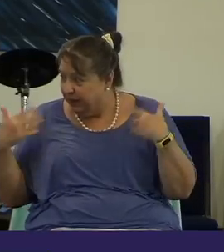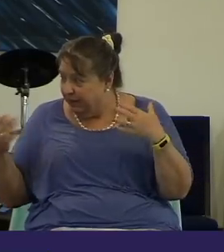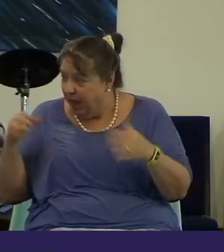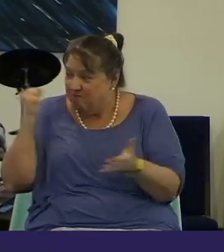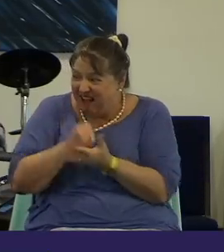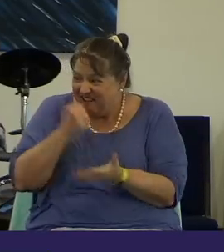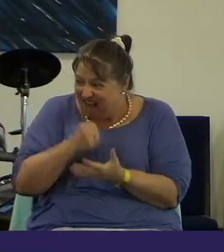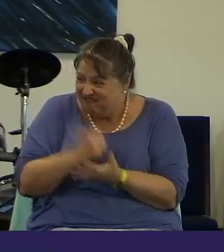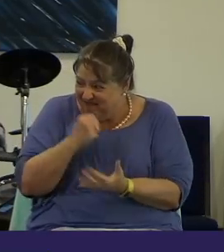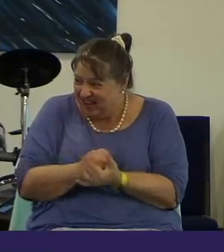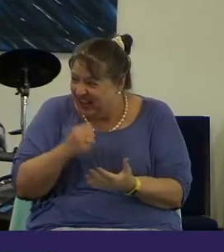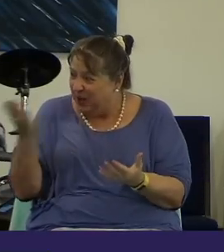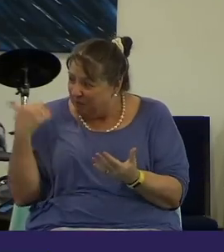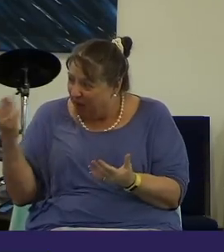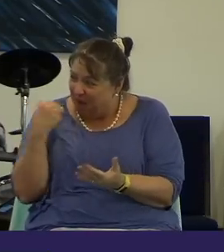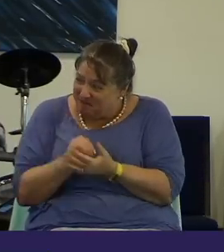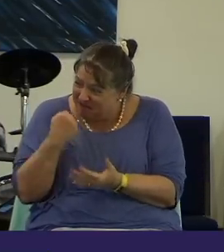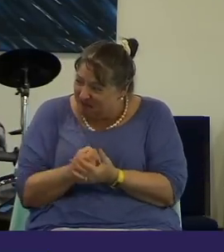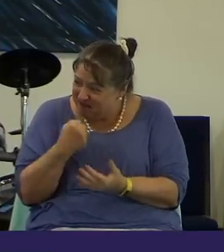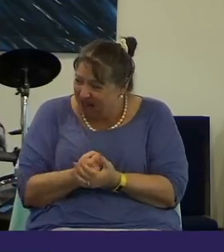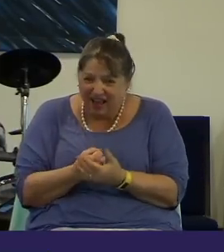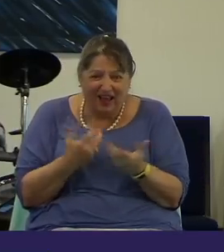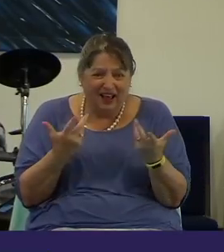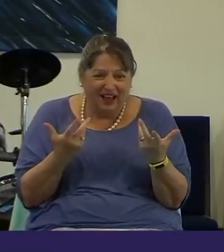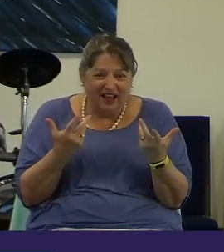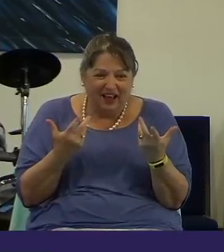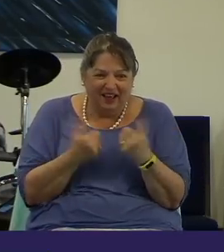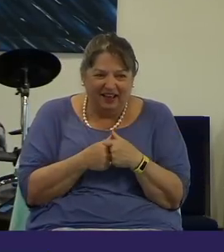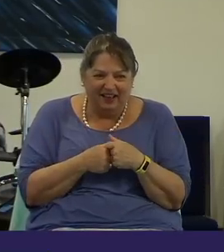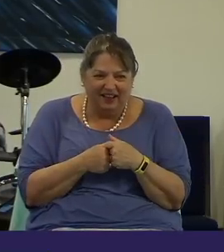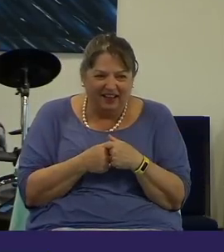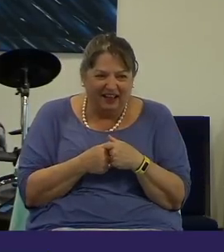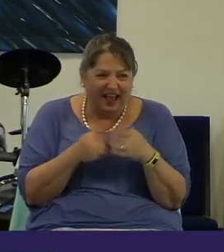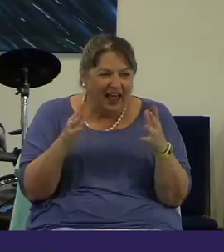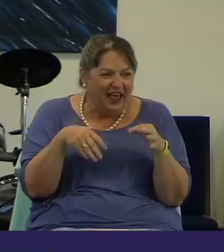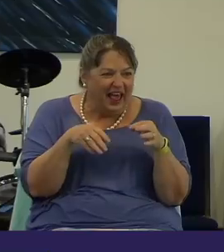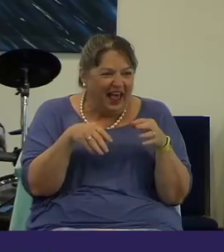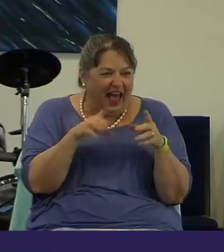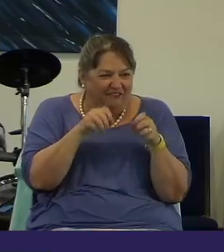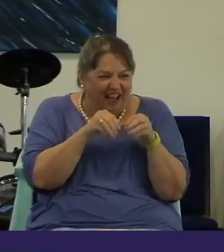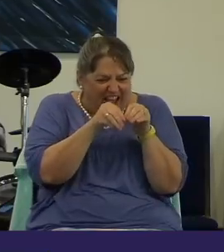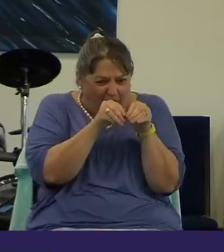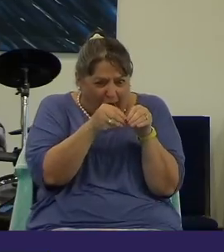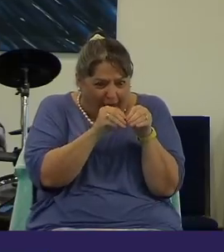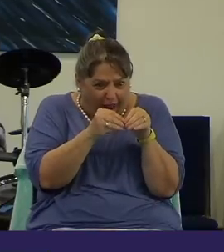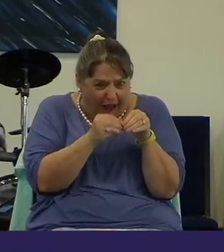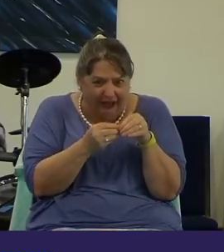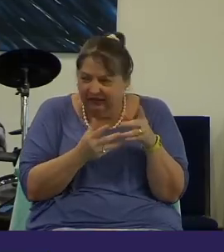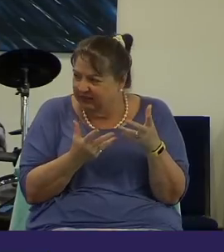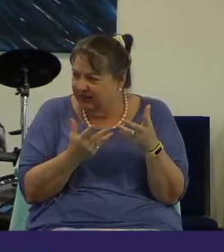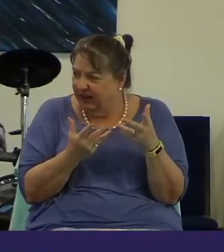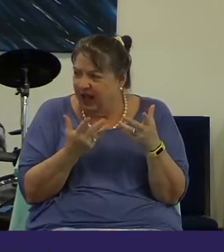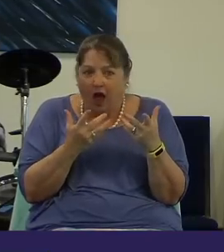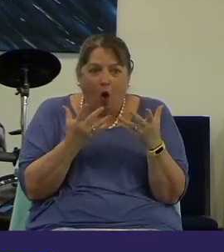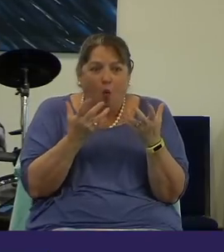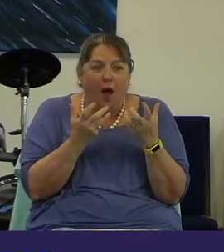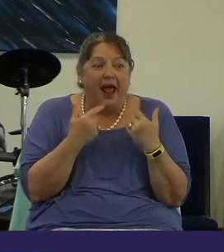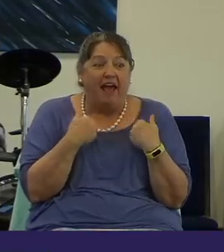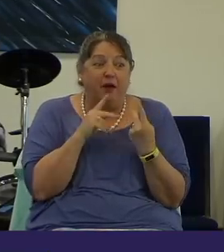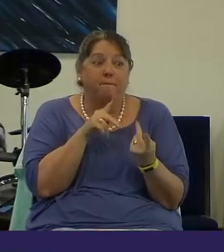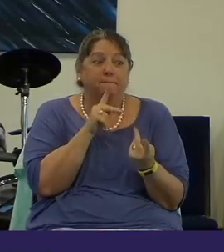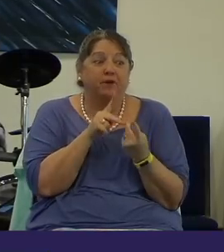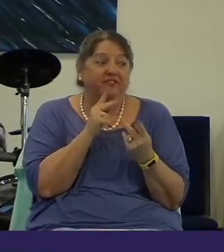Pound it hard. You gotta pound it harder than that. You gotta get them shells loose. Now, we're looking for the perfect egg when you get